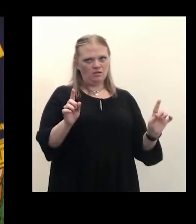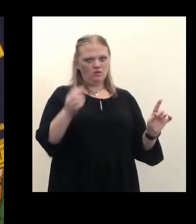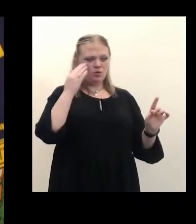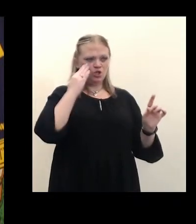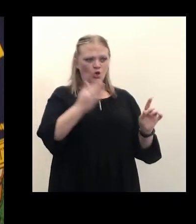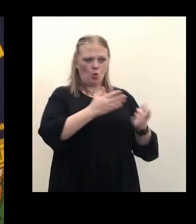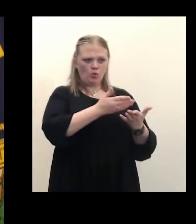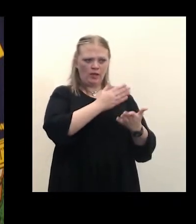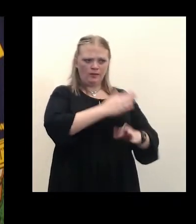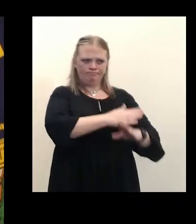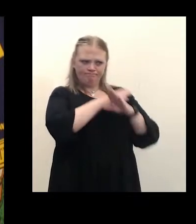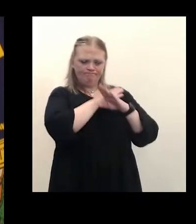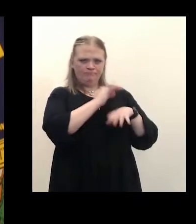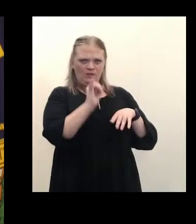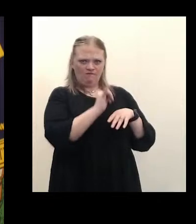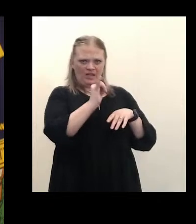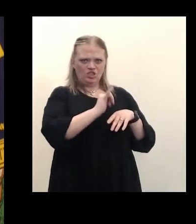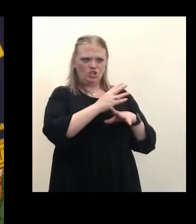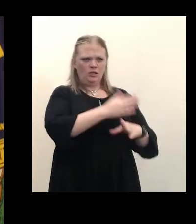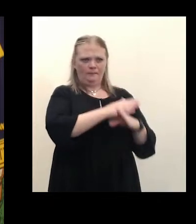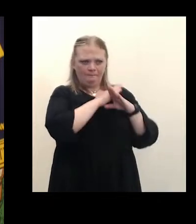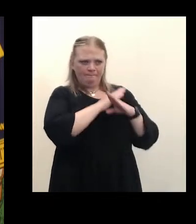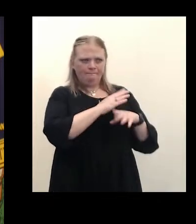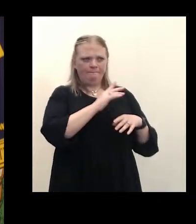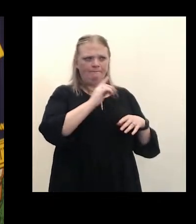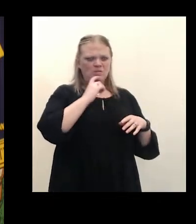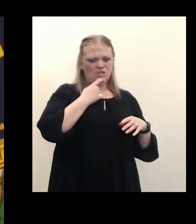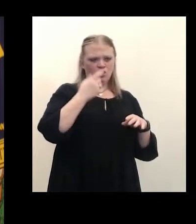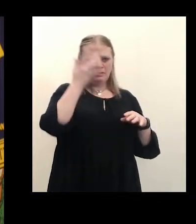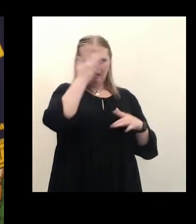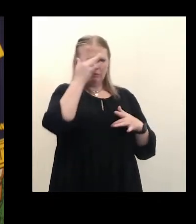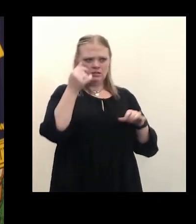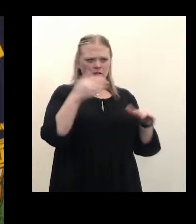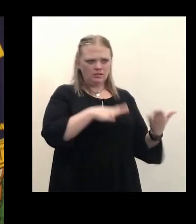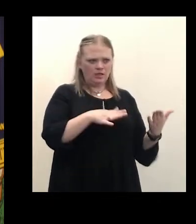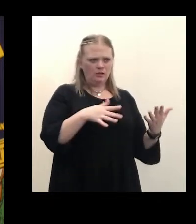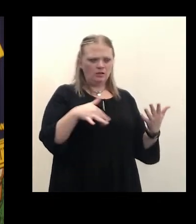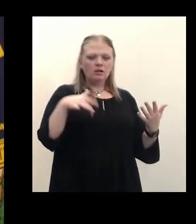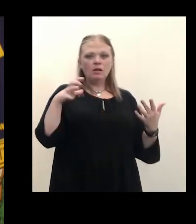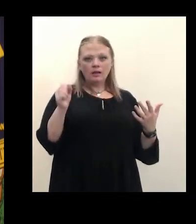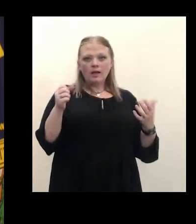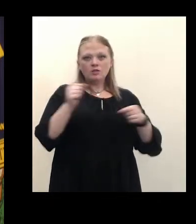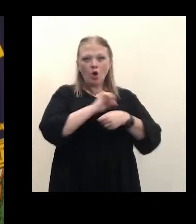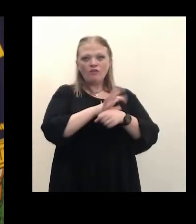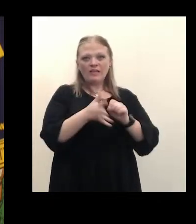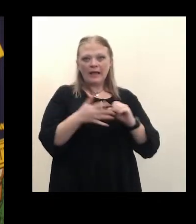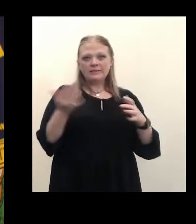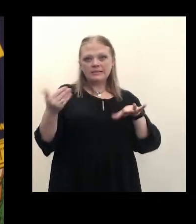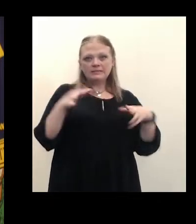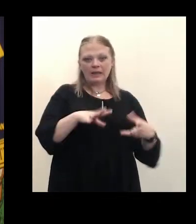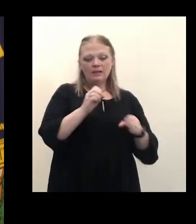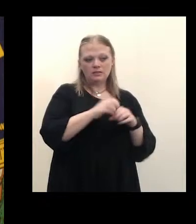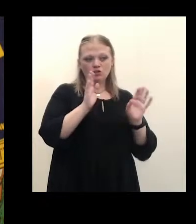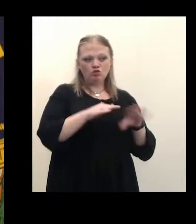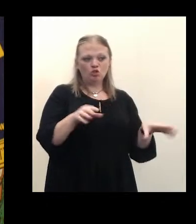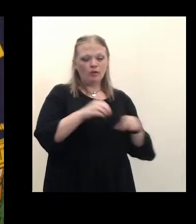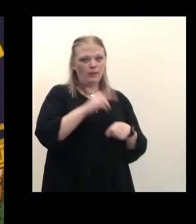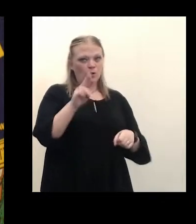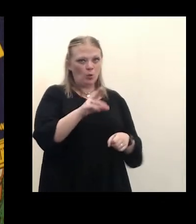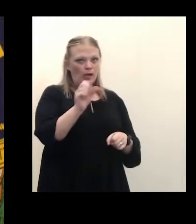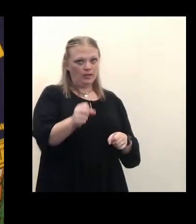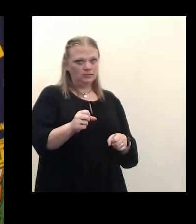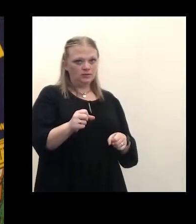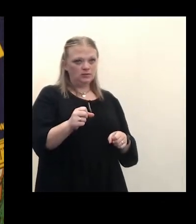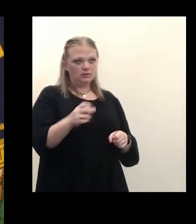infection, and it prevents serious illness, and it prevents death. And there have been deaths of COVID-19 among children in the United States and outside